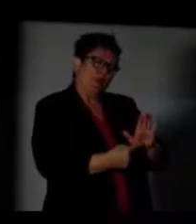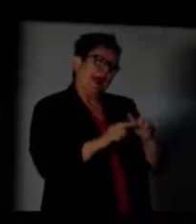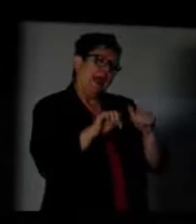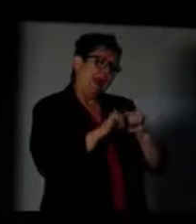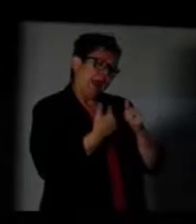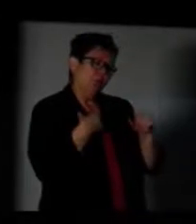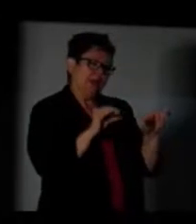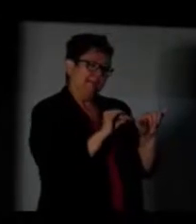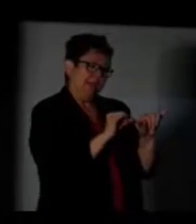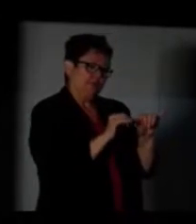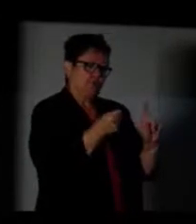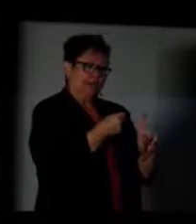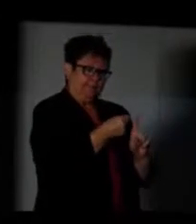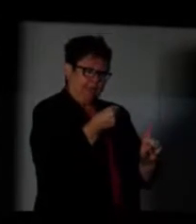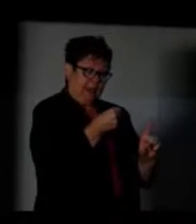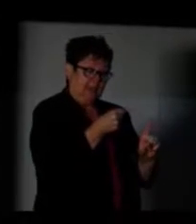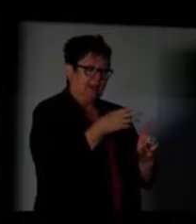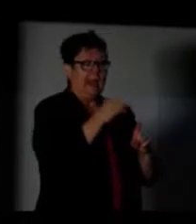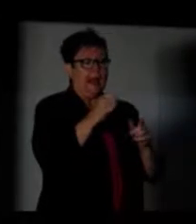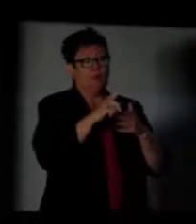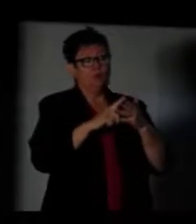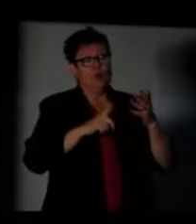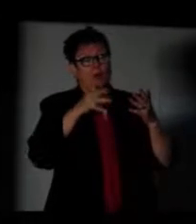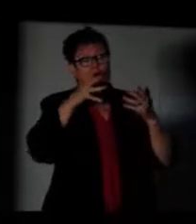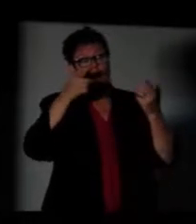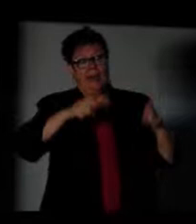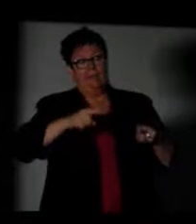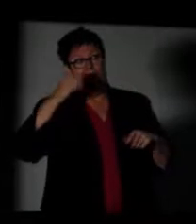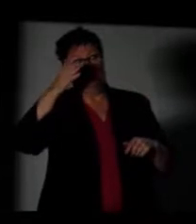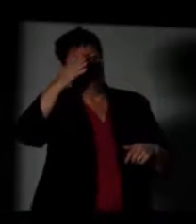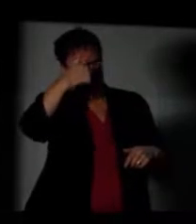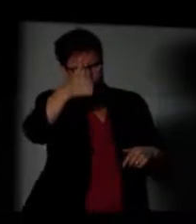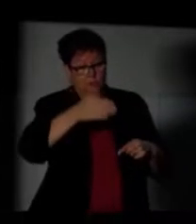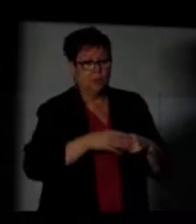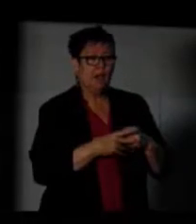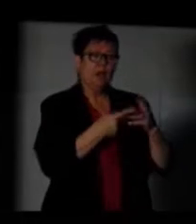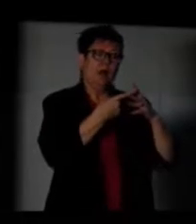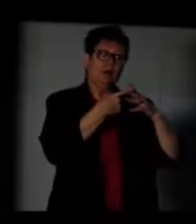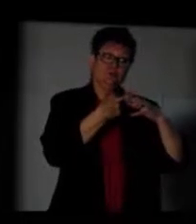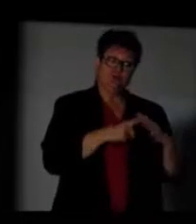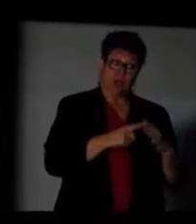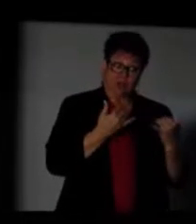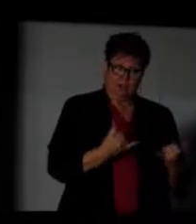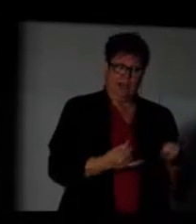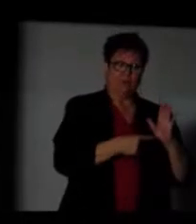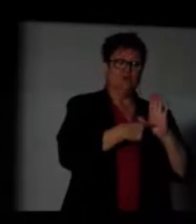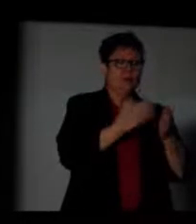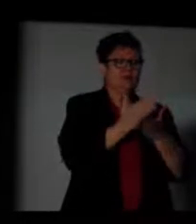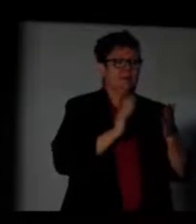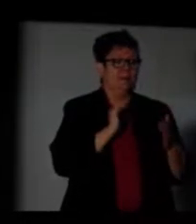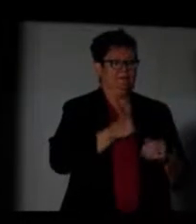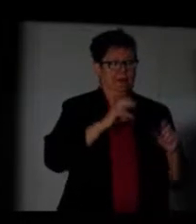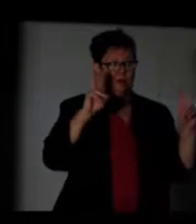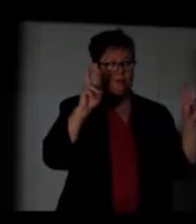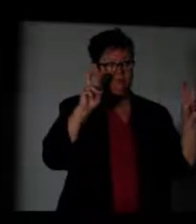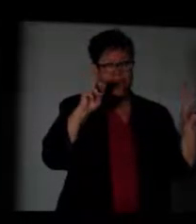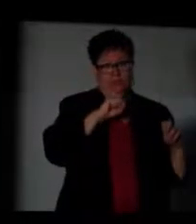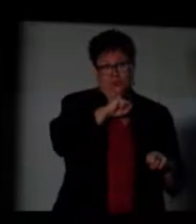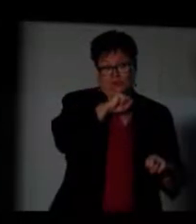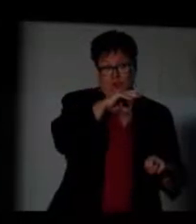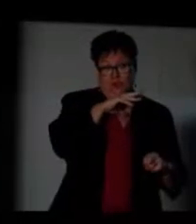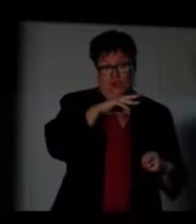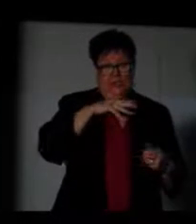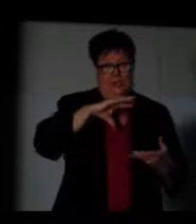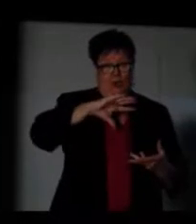like impact and what we're looking to in the future. I'll start off by showing you some of our dirty laundry. as we call it in the